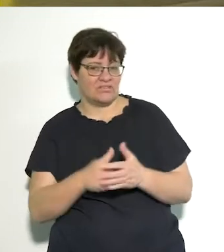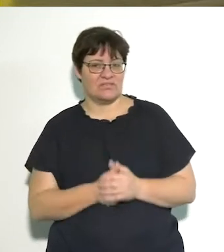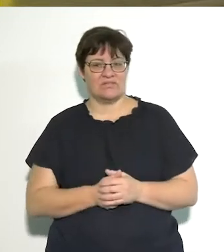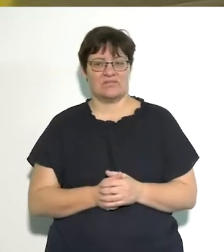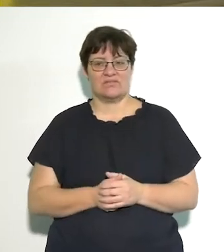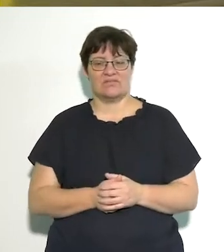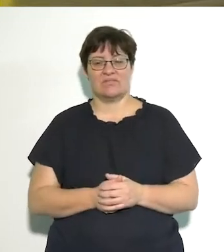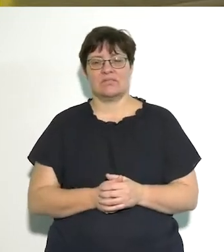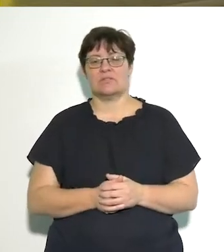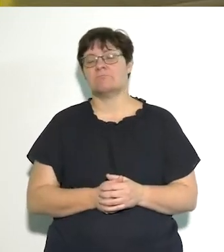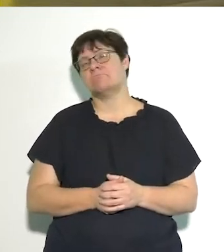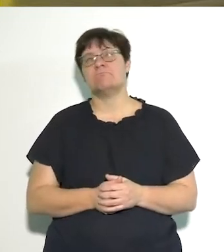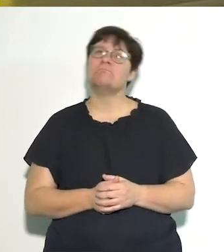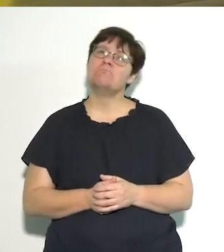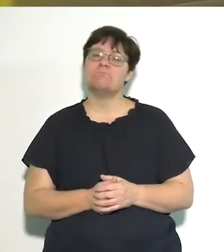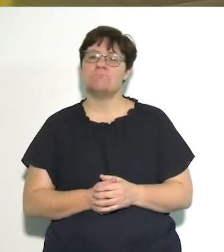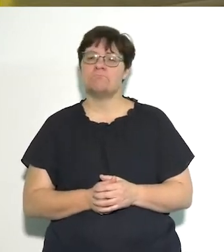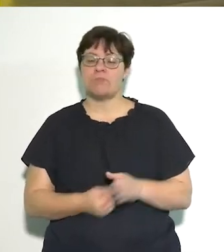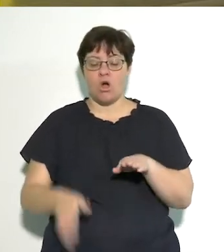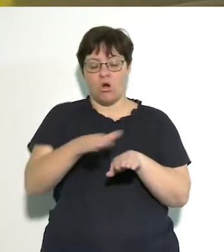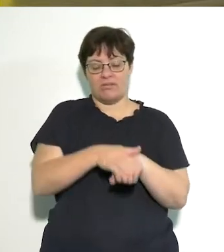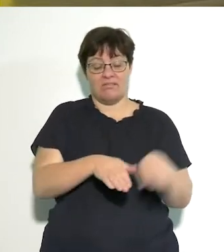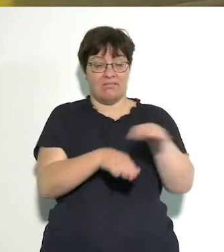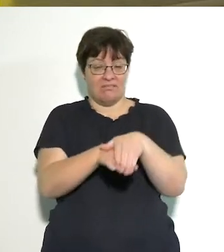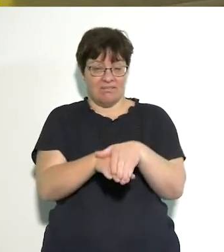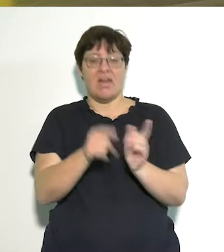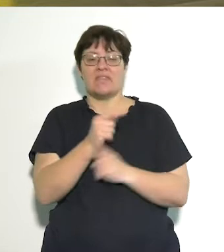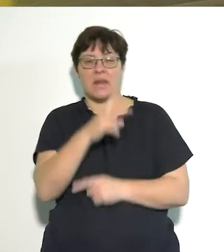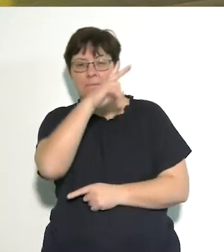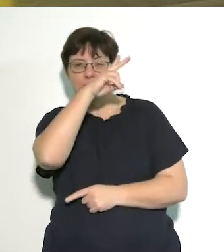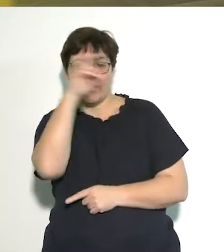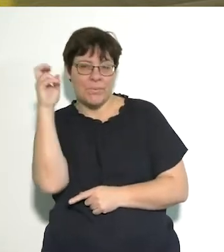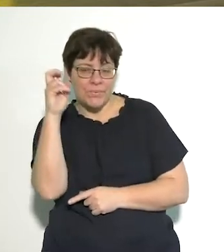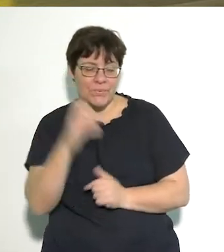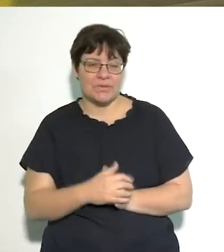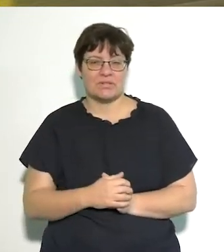page. And then I'm going to put it on top of each other, and then the blue.